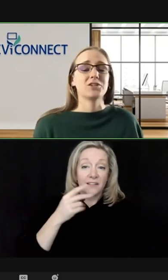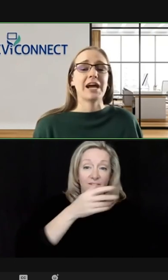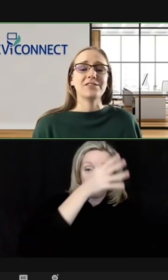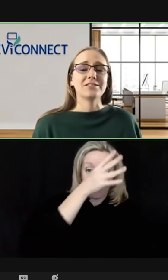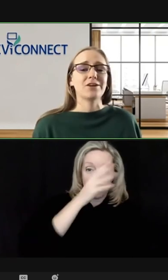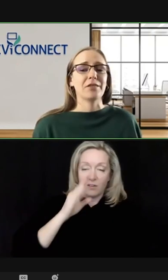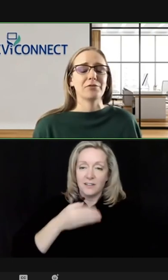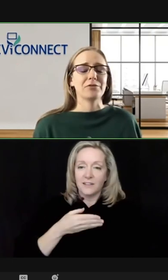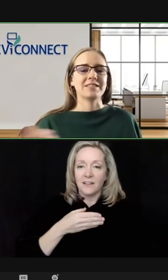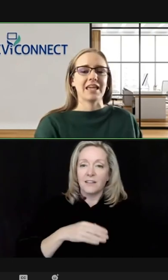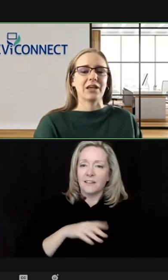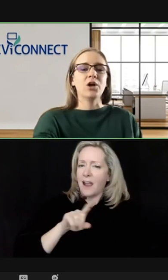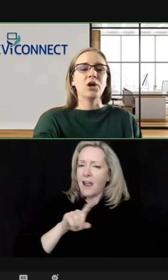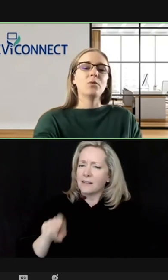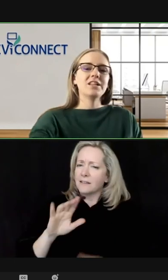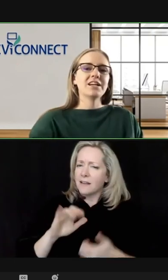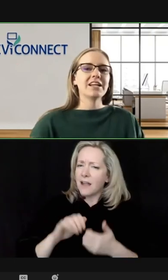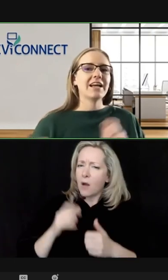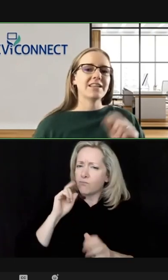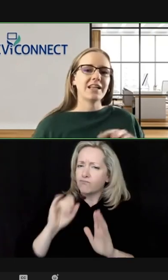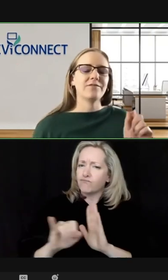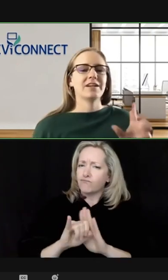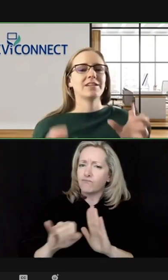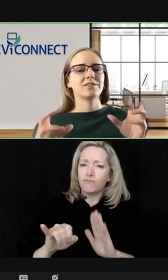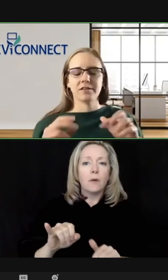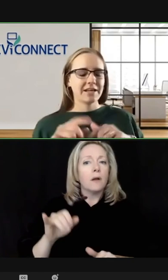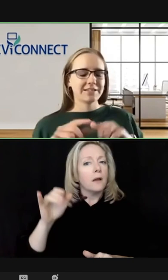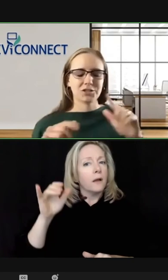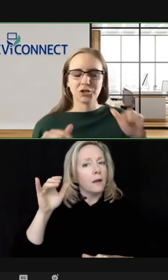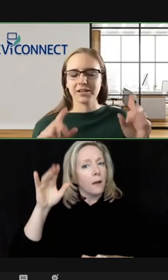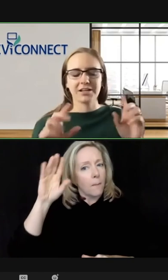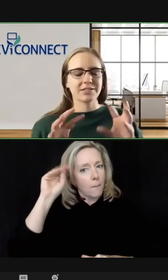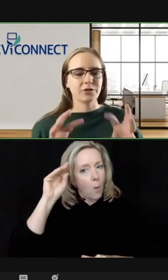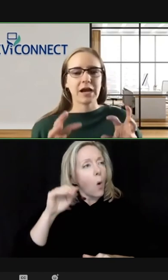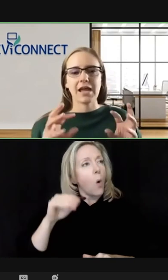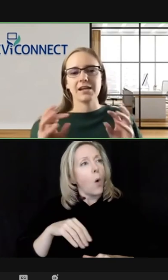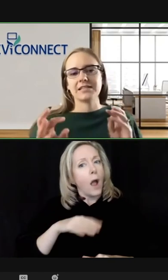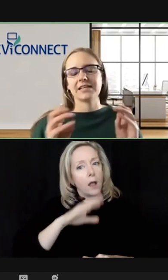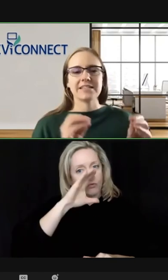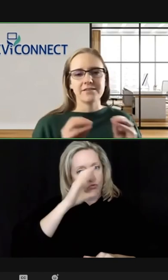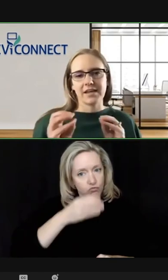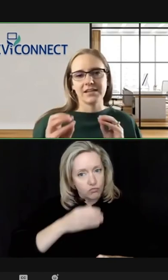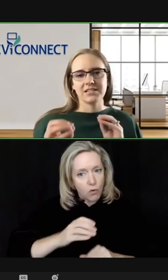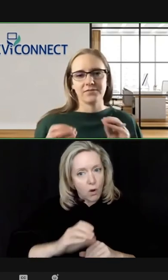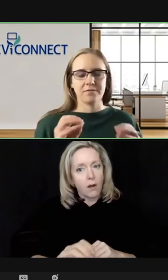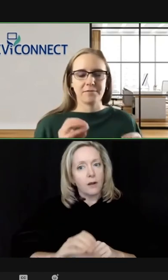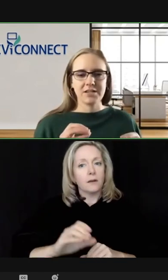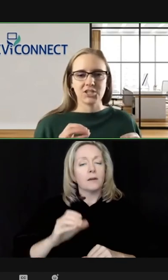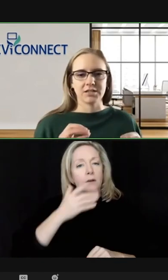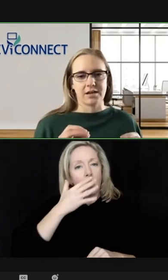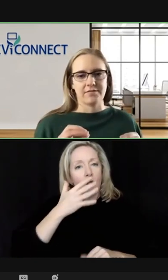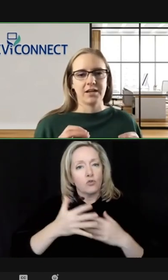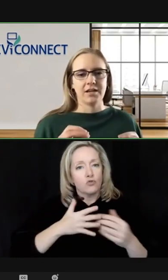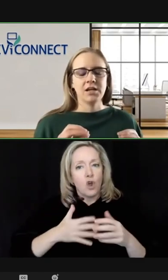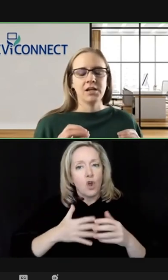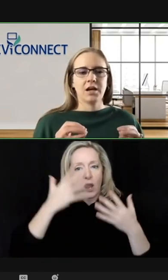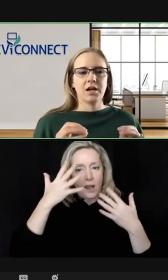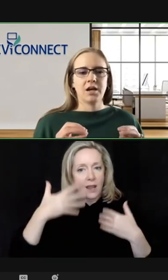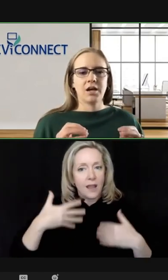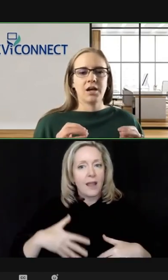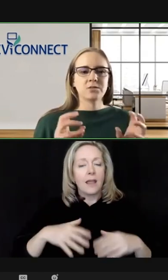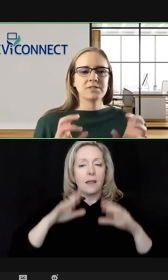you know? And the child is going through and saying, well, look, it has the elephant it has a trunk and it's gray. And he's like identifying different features of